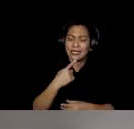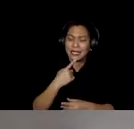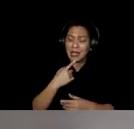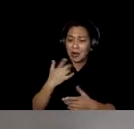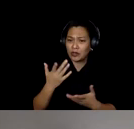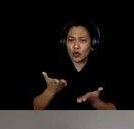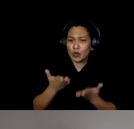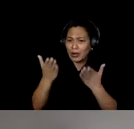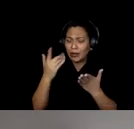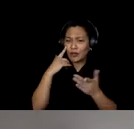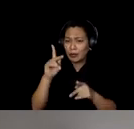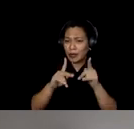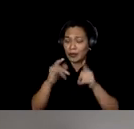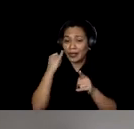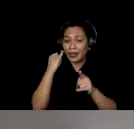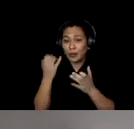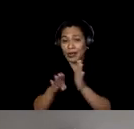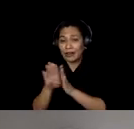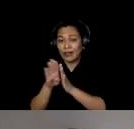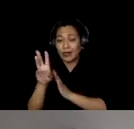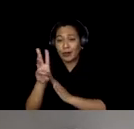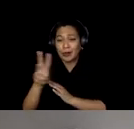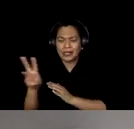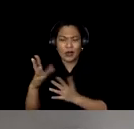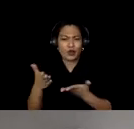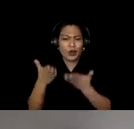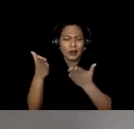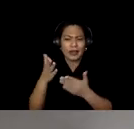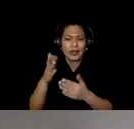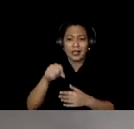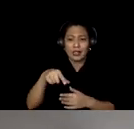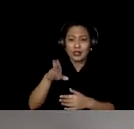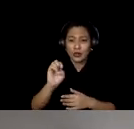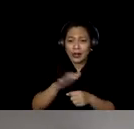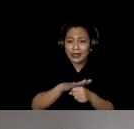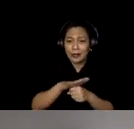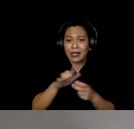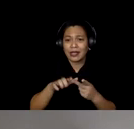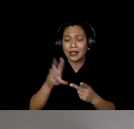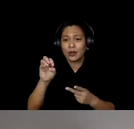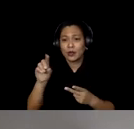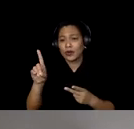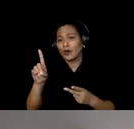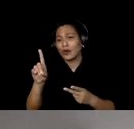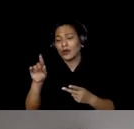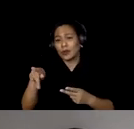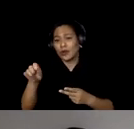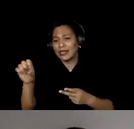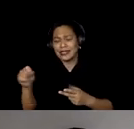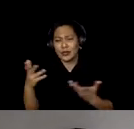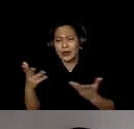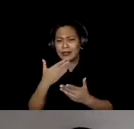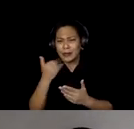recommend for people to want to build the website themselves? Squarespace, WordPress, Wix? Is it a good way to go for